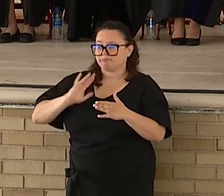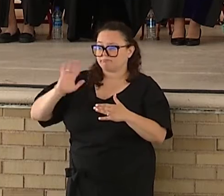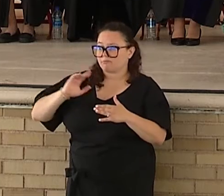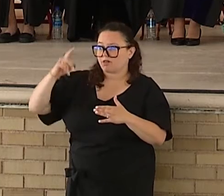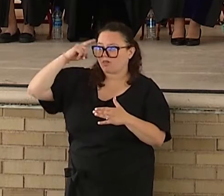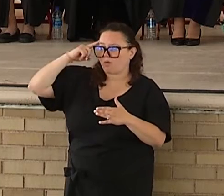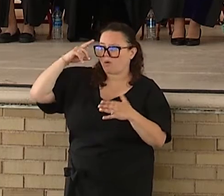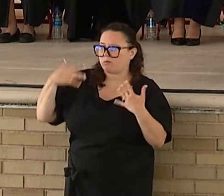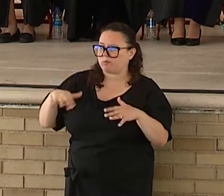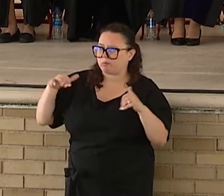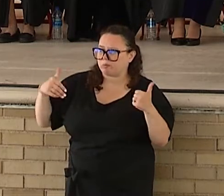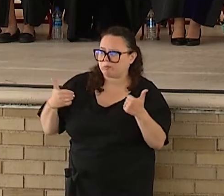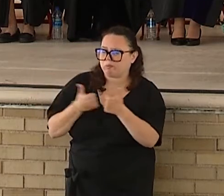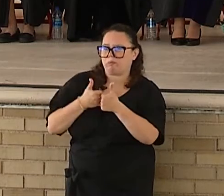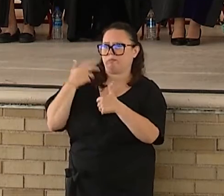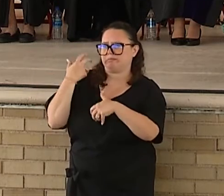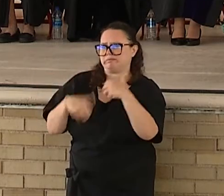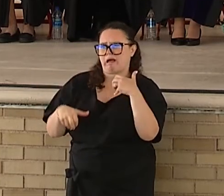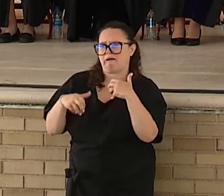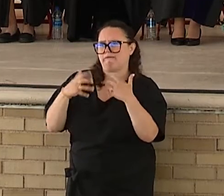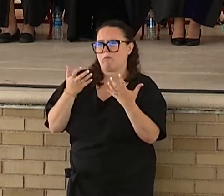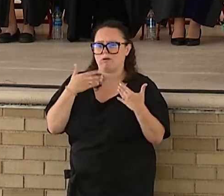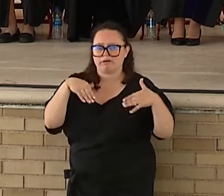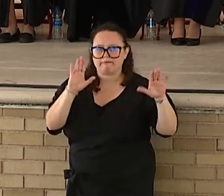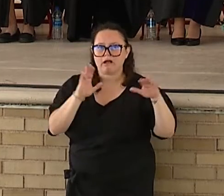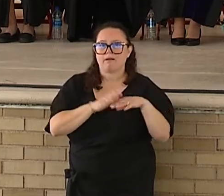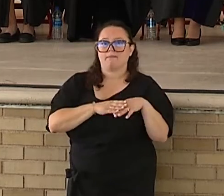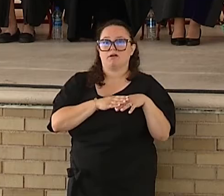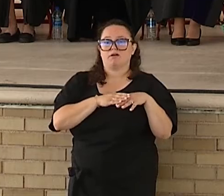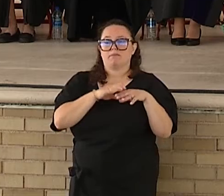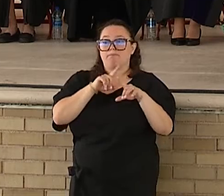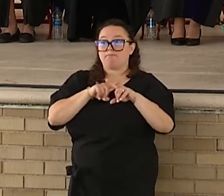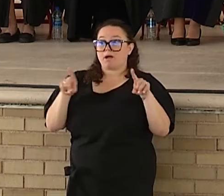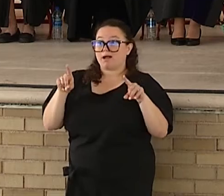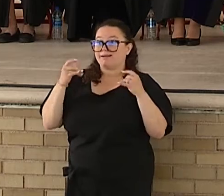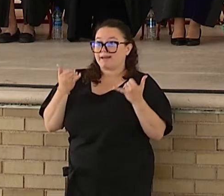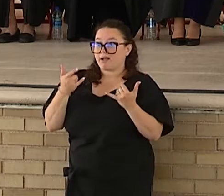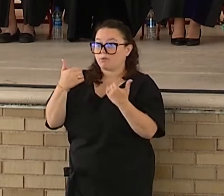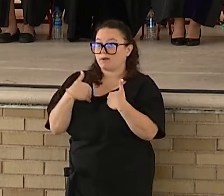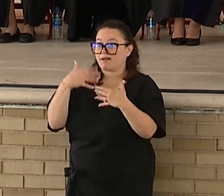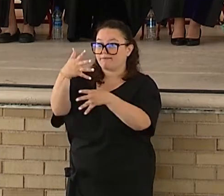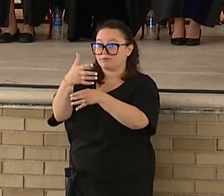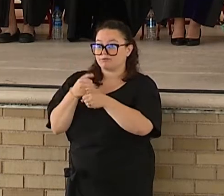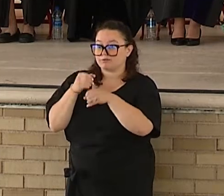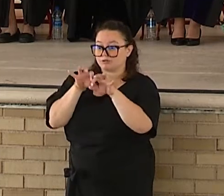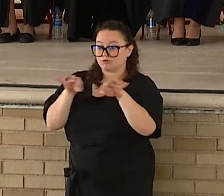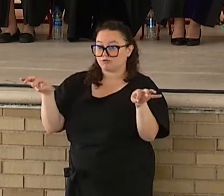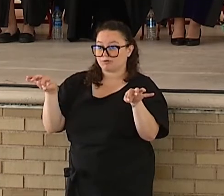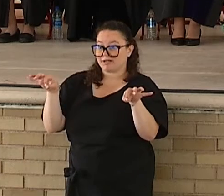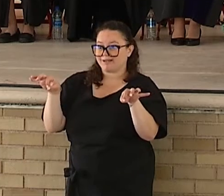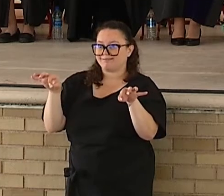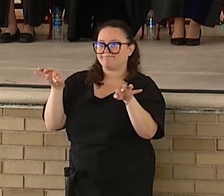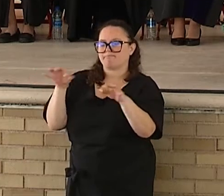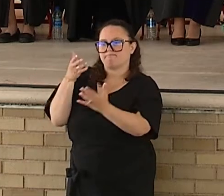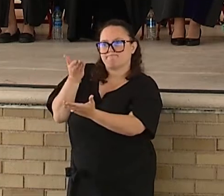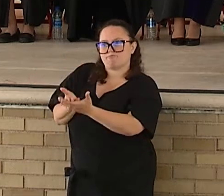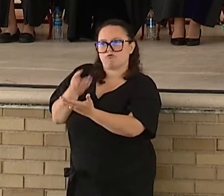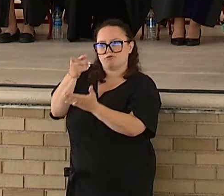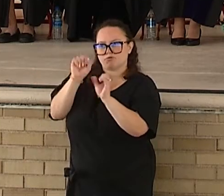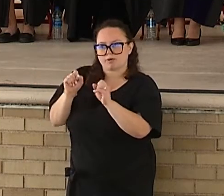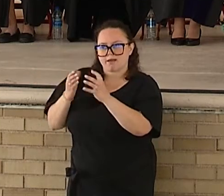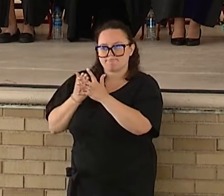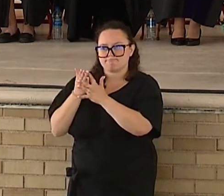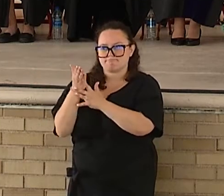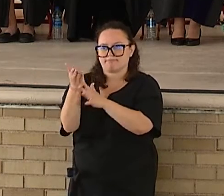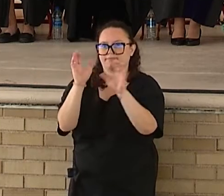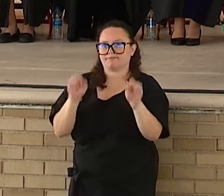get the best of you. And your degree, of course, is proof that you can make it through many more challenges in the future.